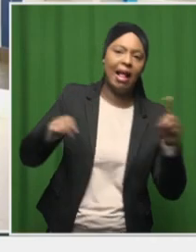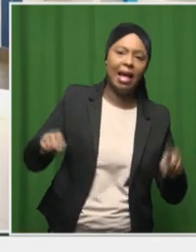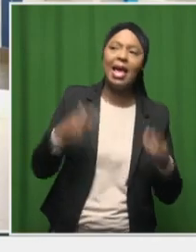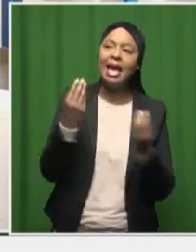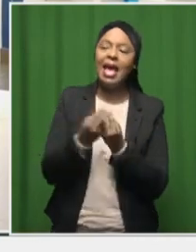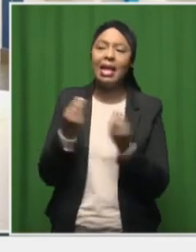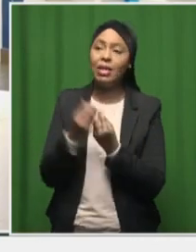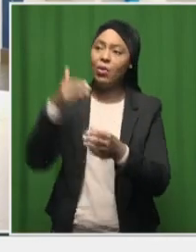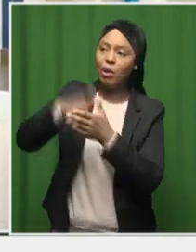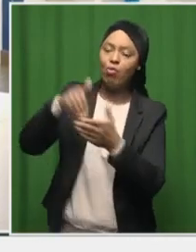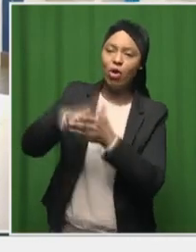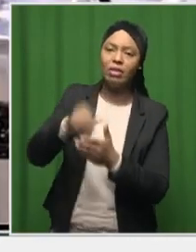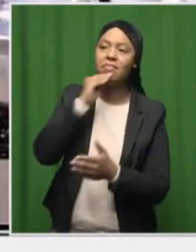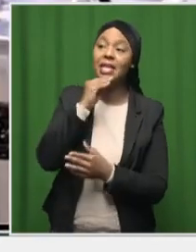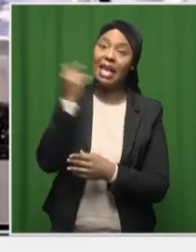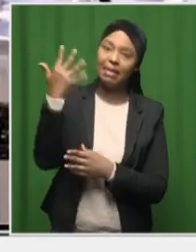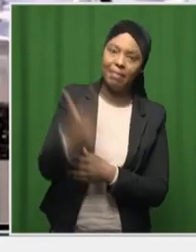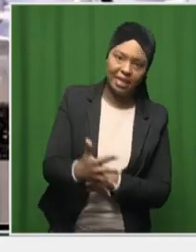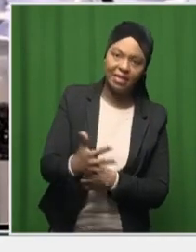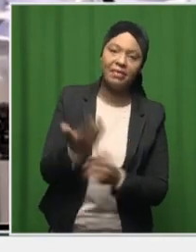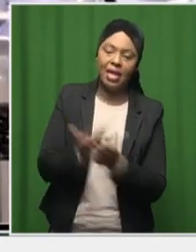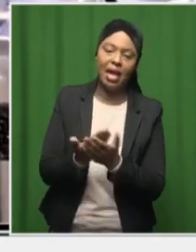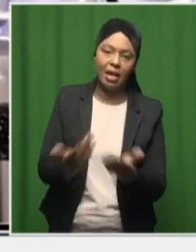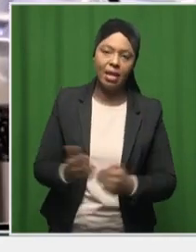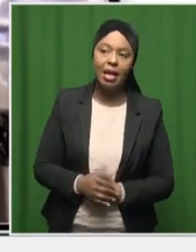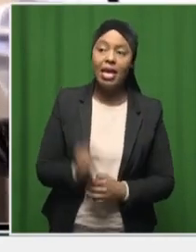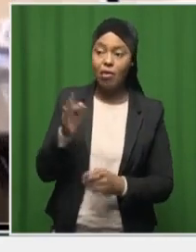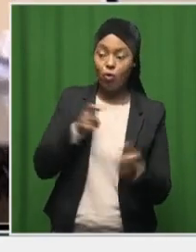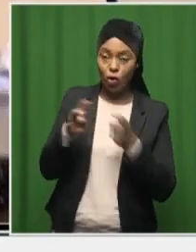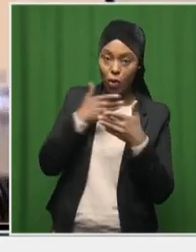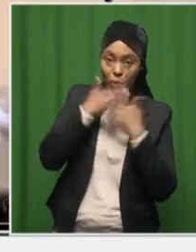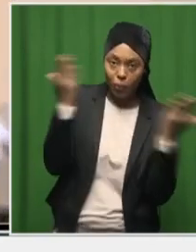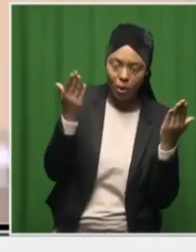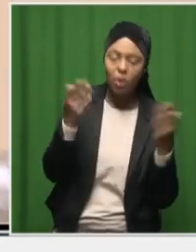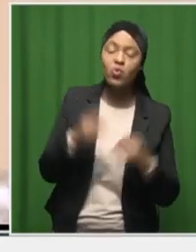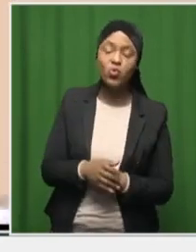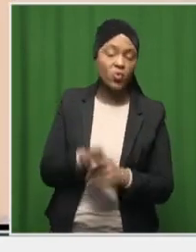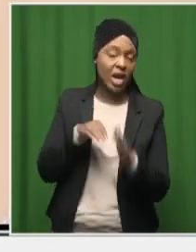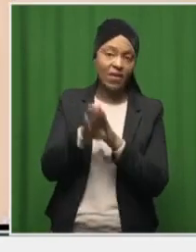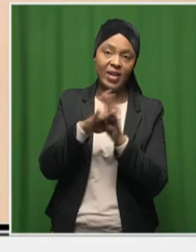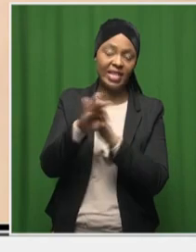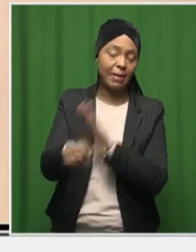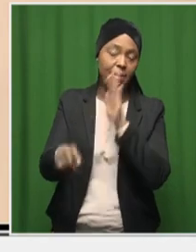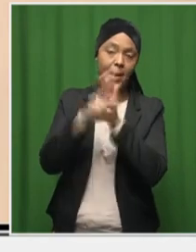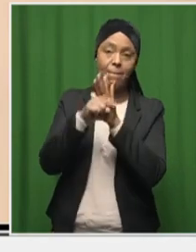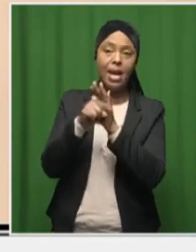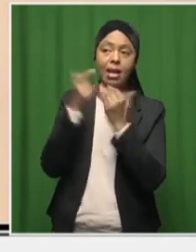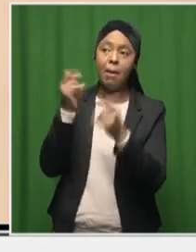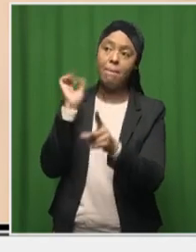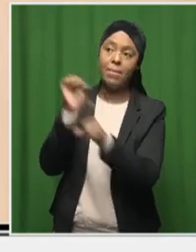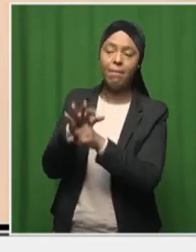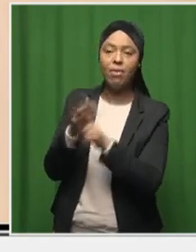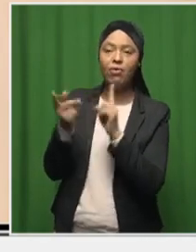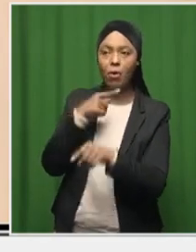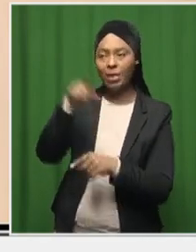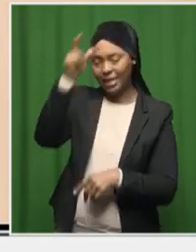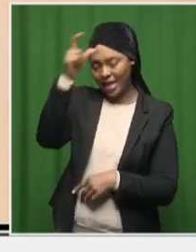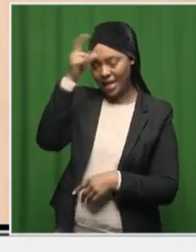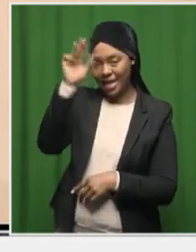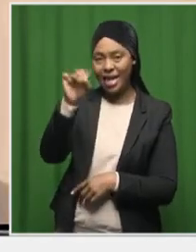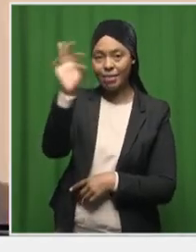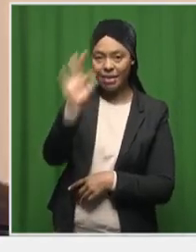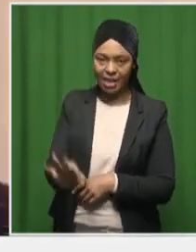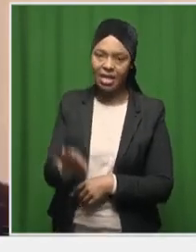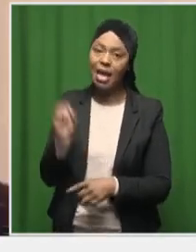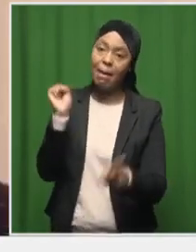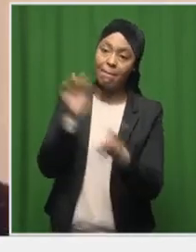becomes so much more expensive. If we don't get that under control, inflation, much like Turkey at 90%, hammers the poor more